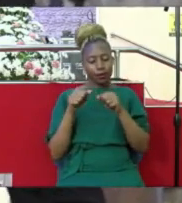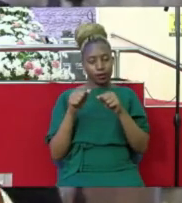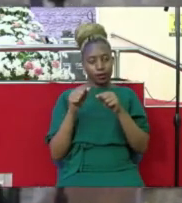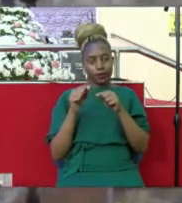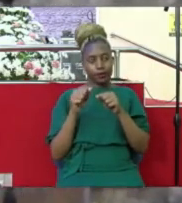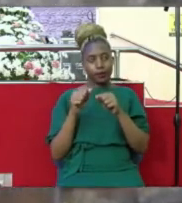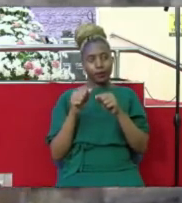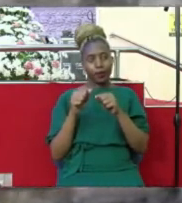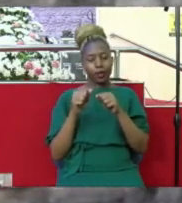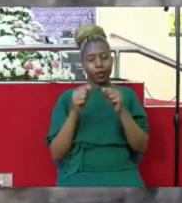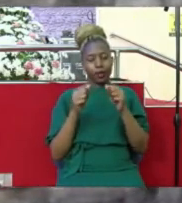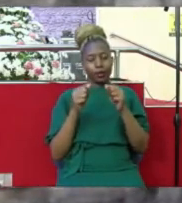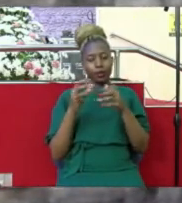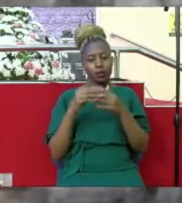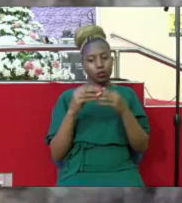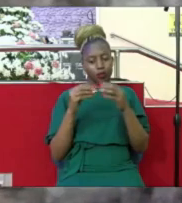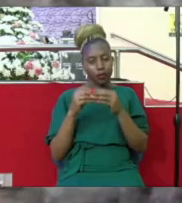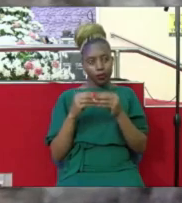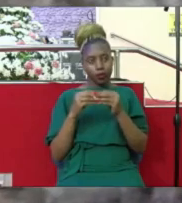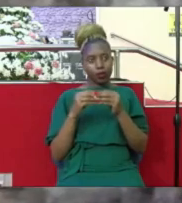to bring forth